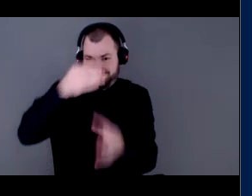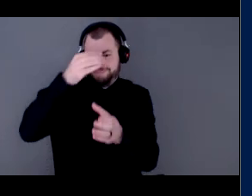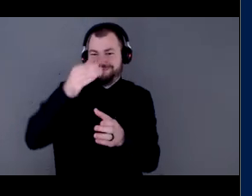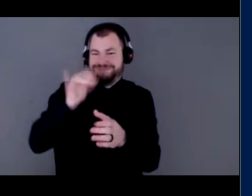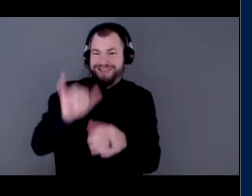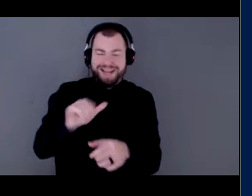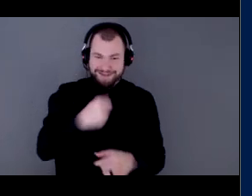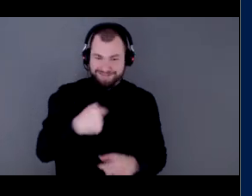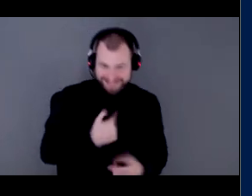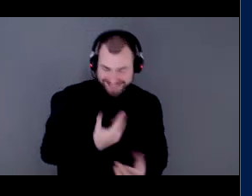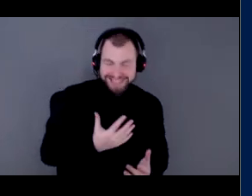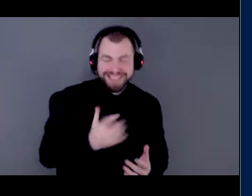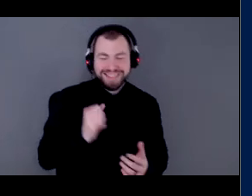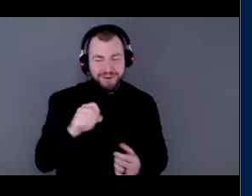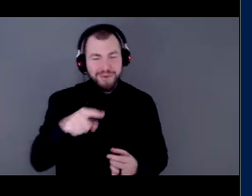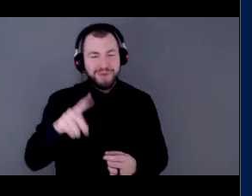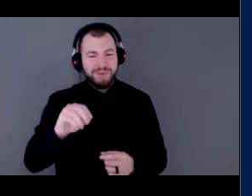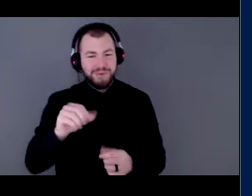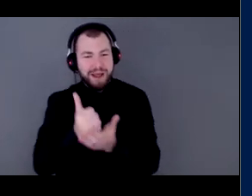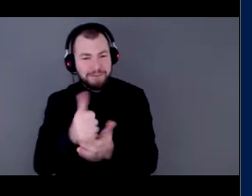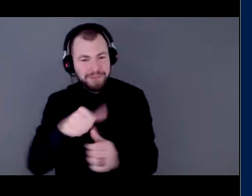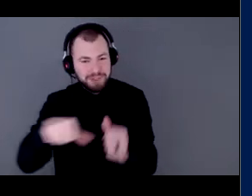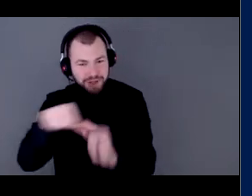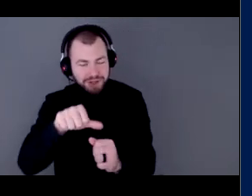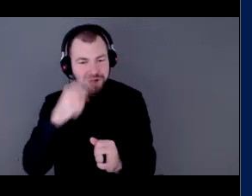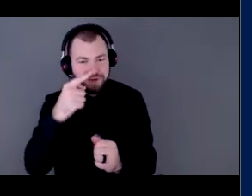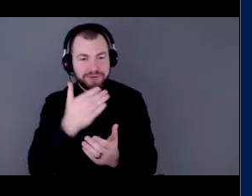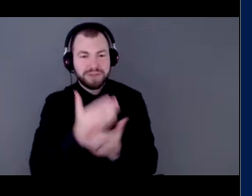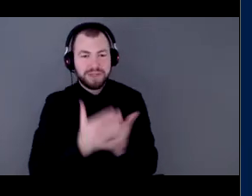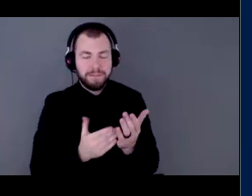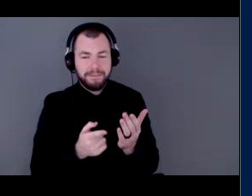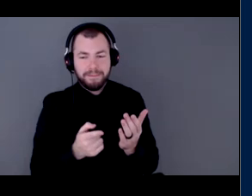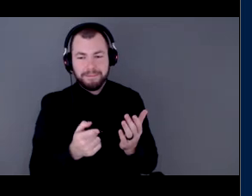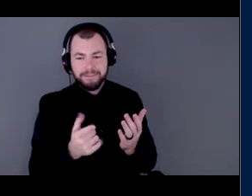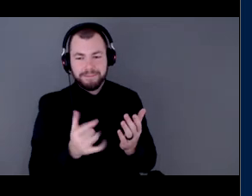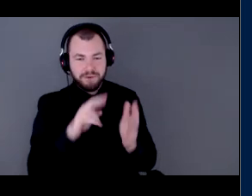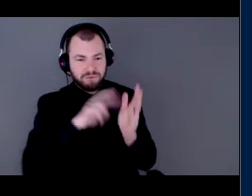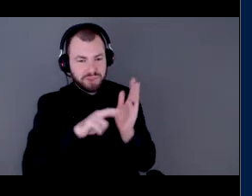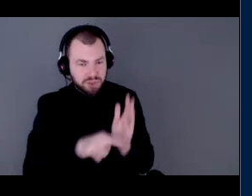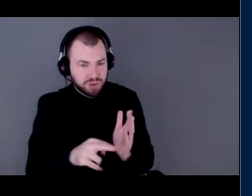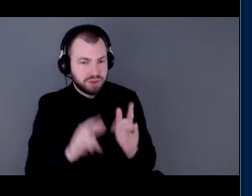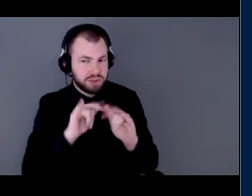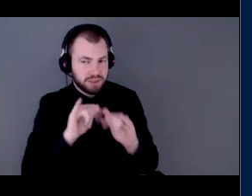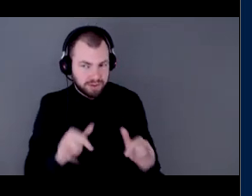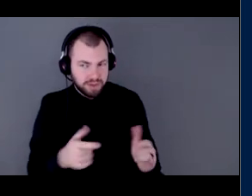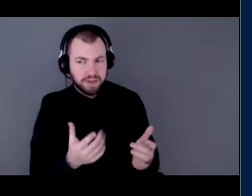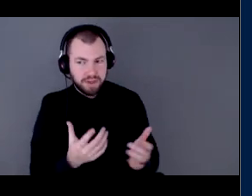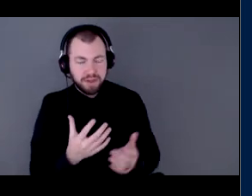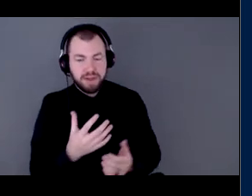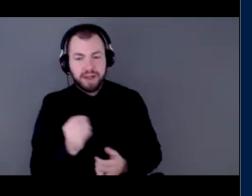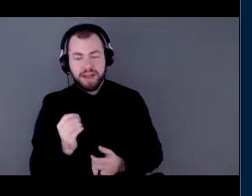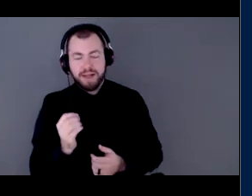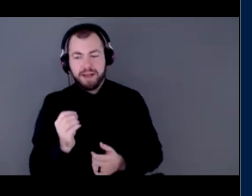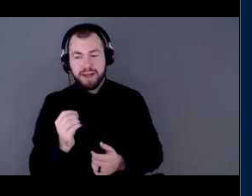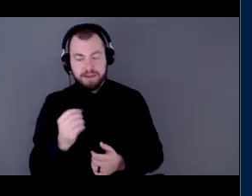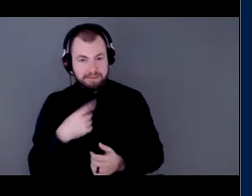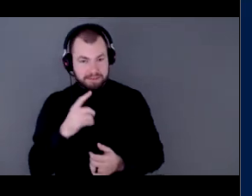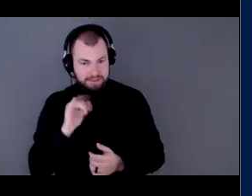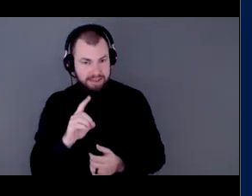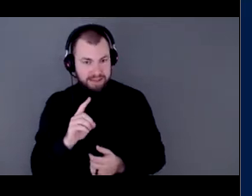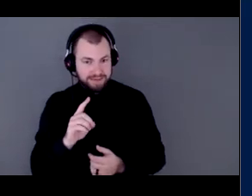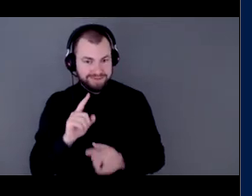help each other out when it comes to some roadblock, when it comes to their research, etc. And I did actually force them to